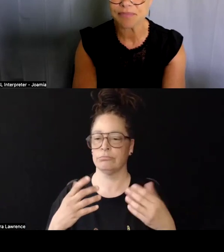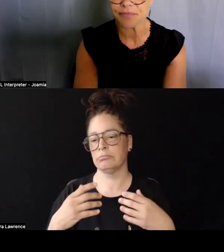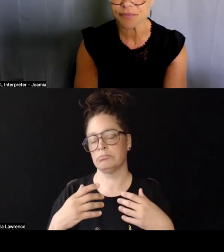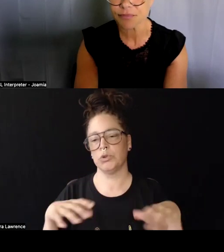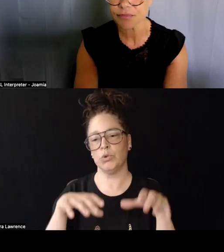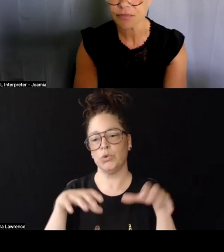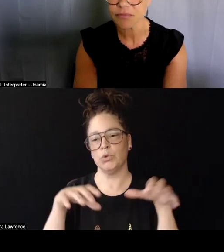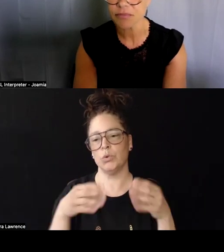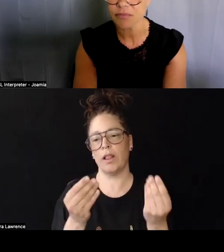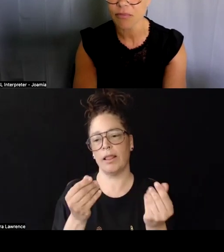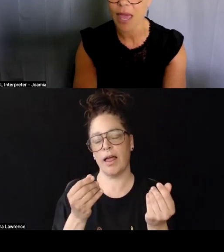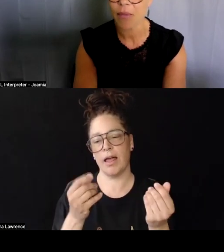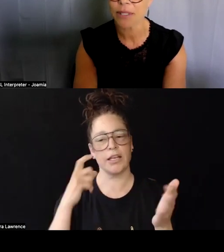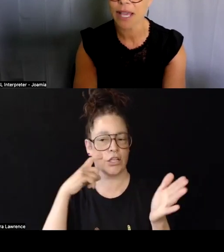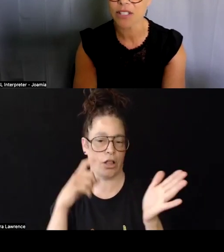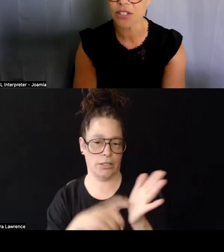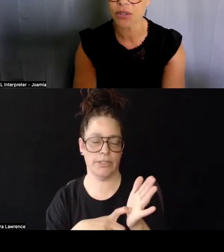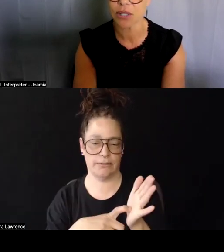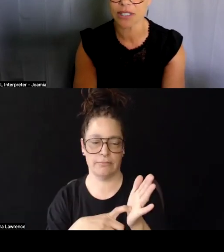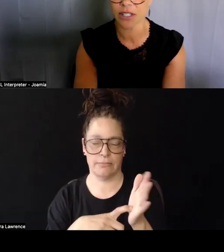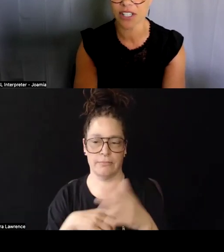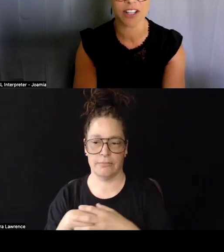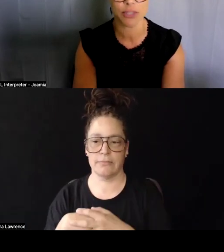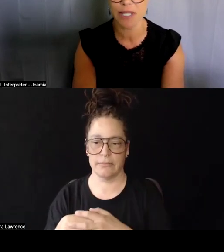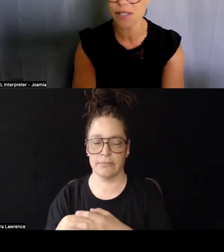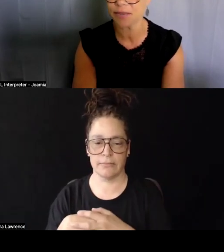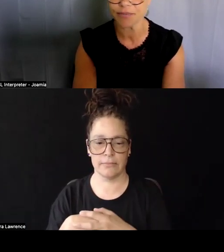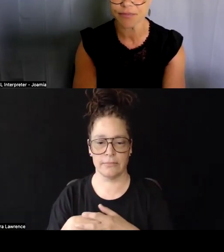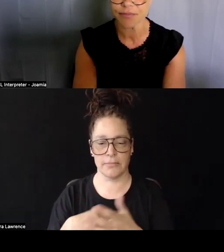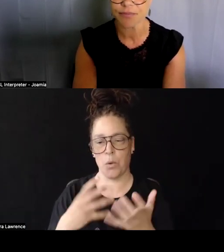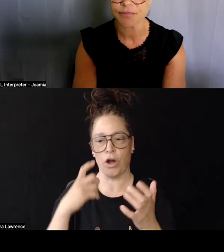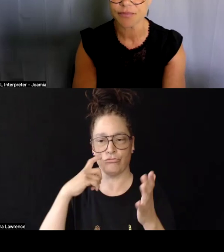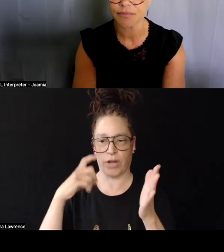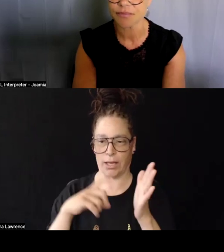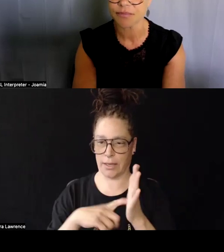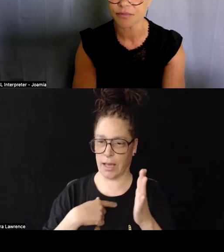First, I would like to do a little acknowledgement.